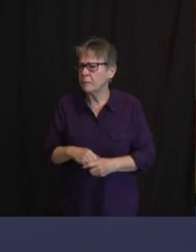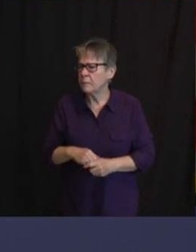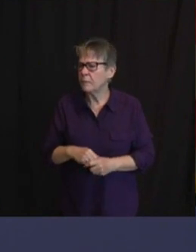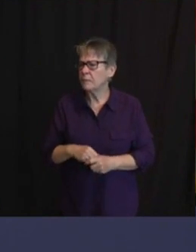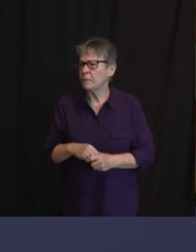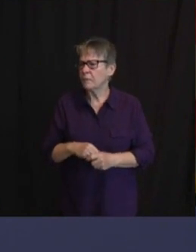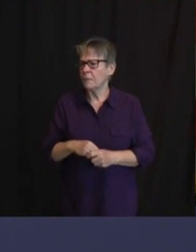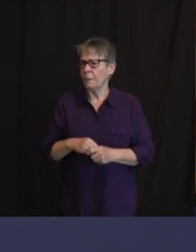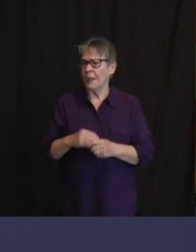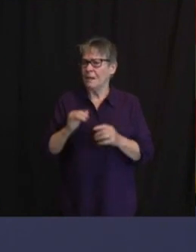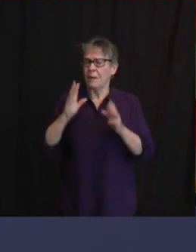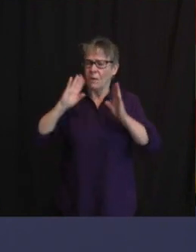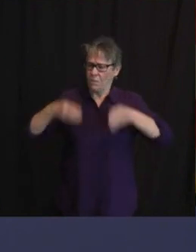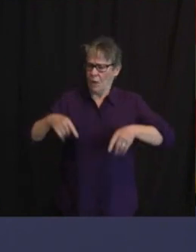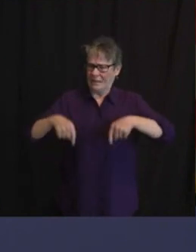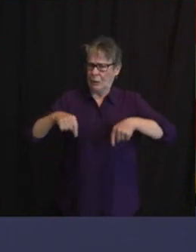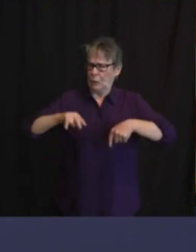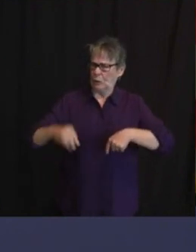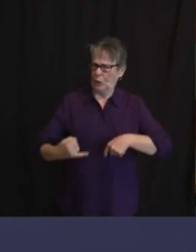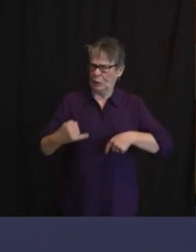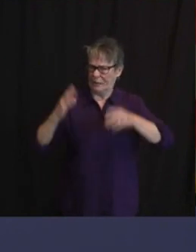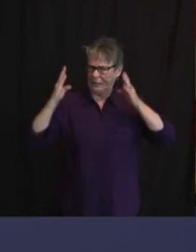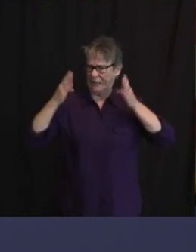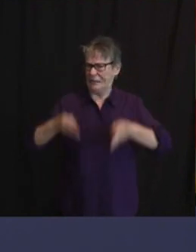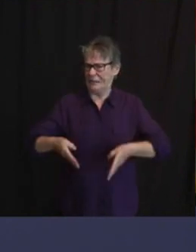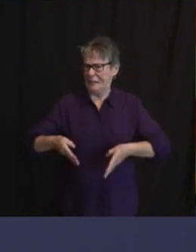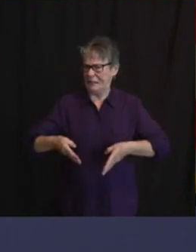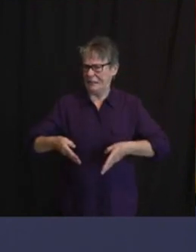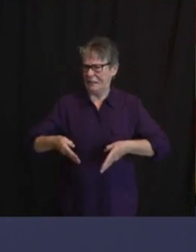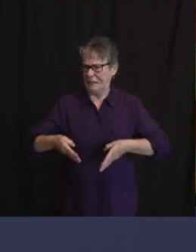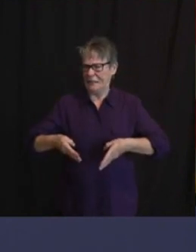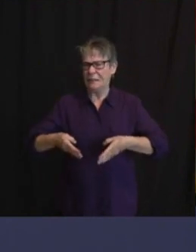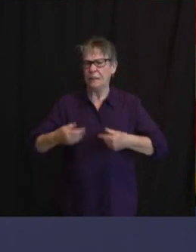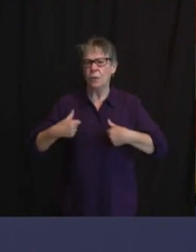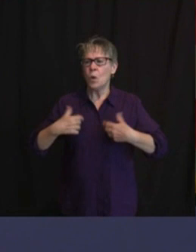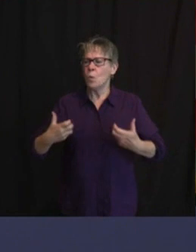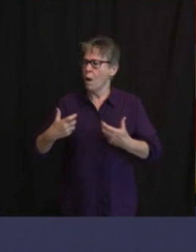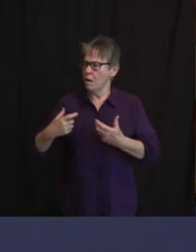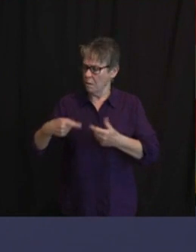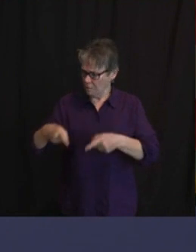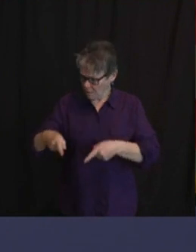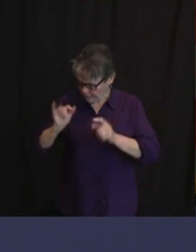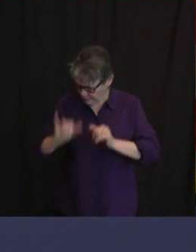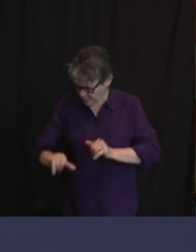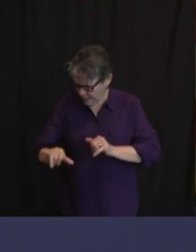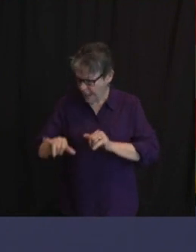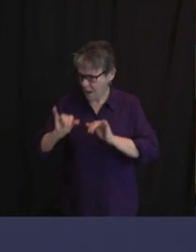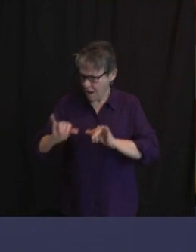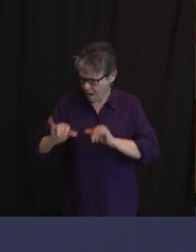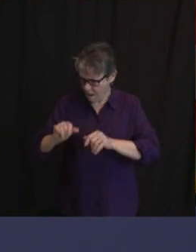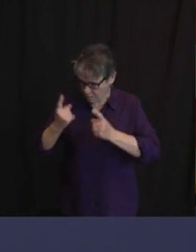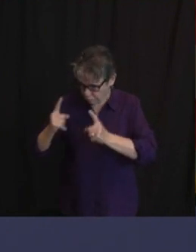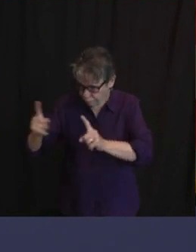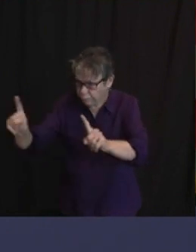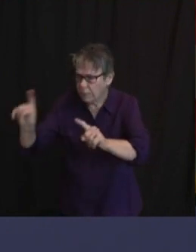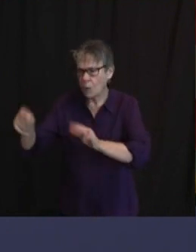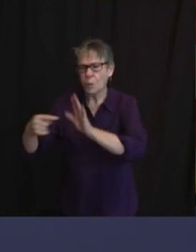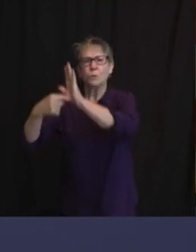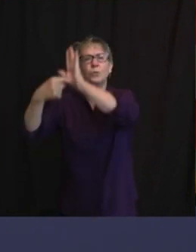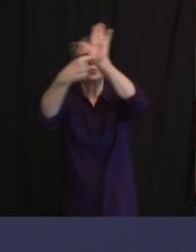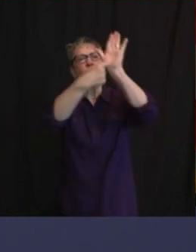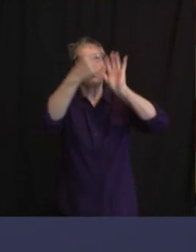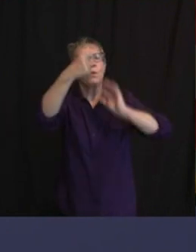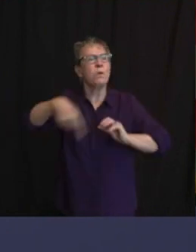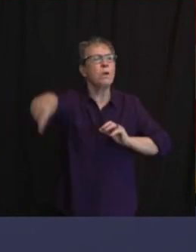want to be as good and get this as right as any state in America, and that's the spirit with which we enter this. So thank you for everything. Leadership